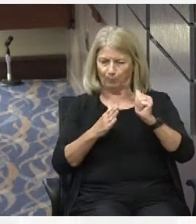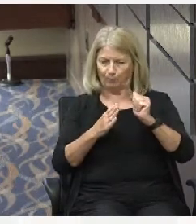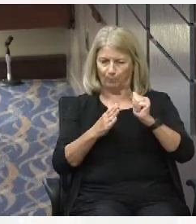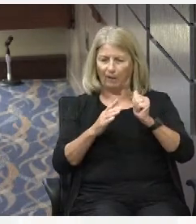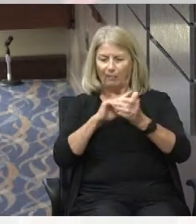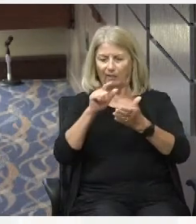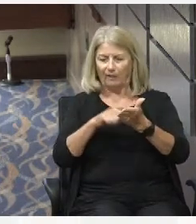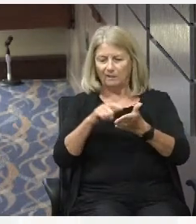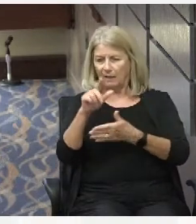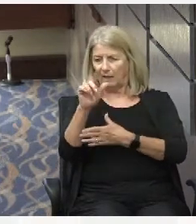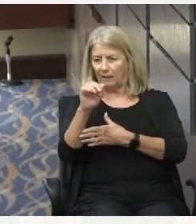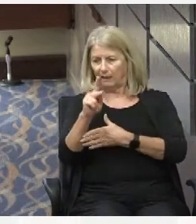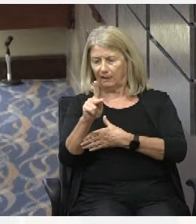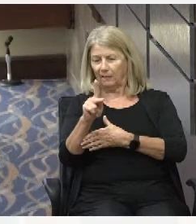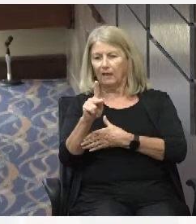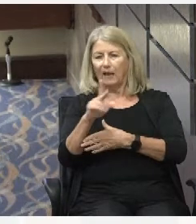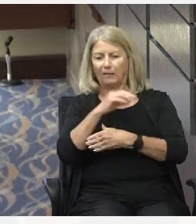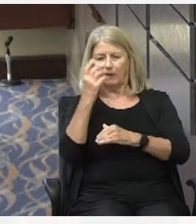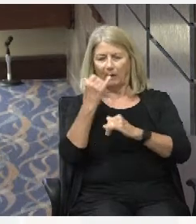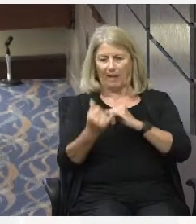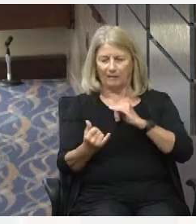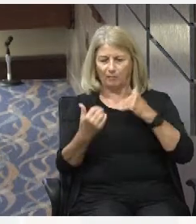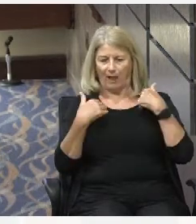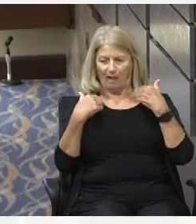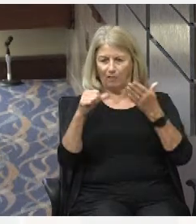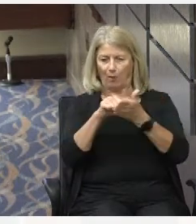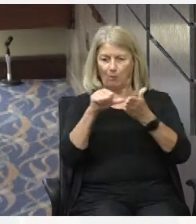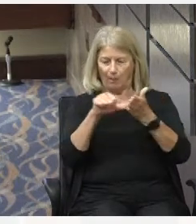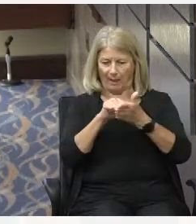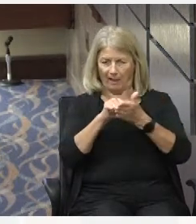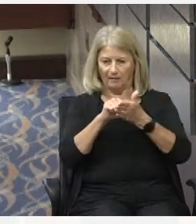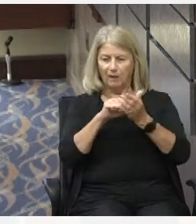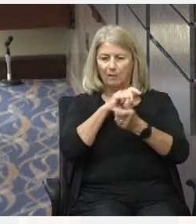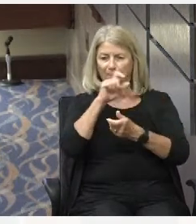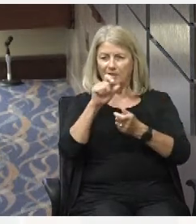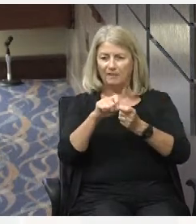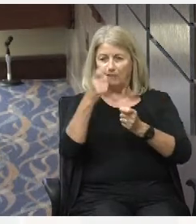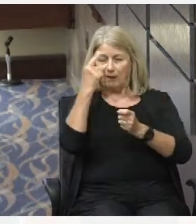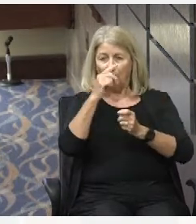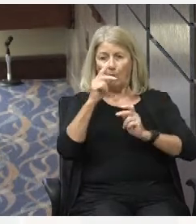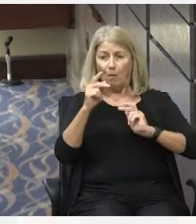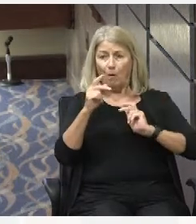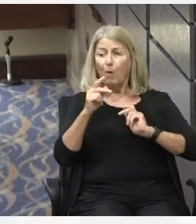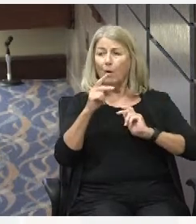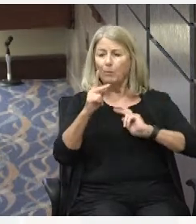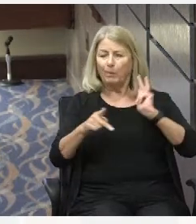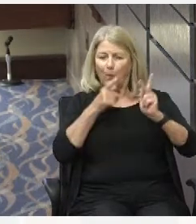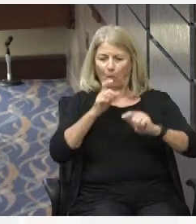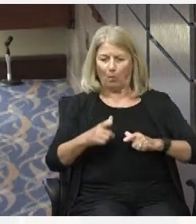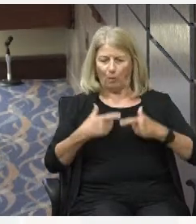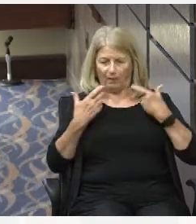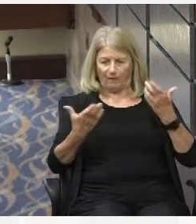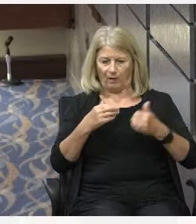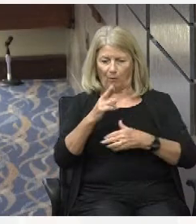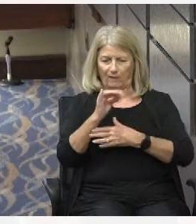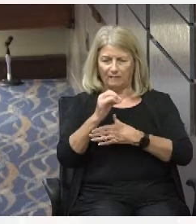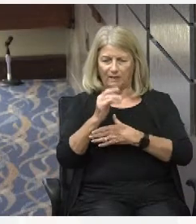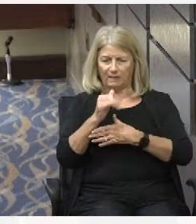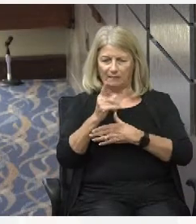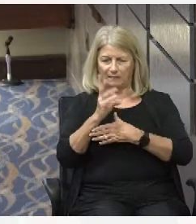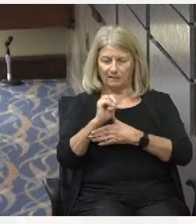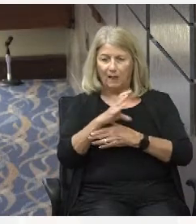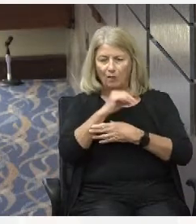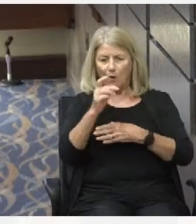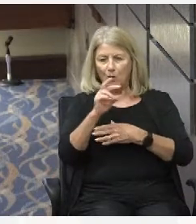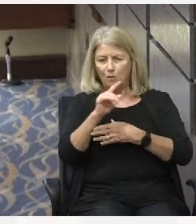link. And then lastly, we have a page directed specifically for our residents. As you can see here, there's access to our newsletter, some common